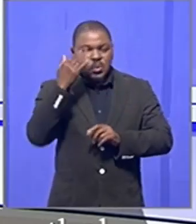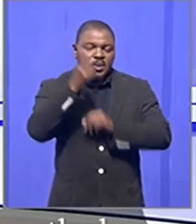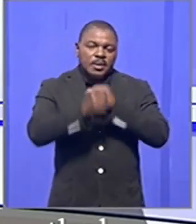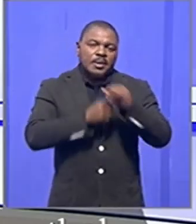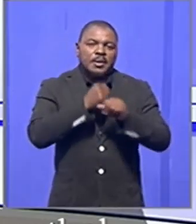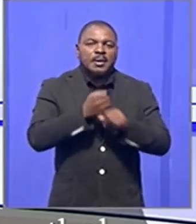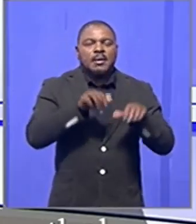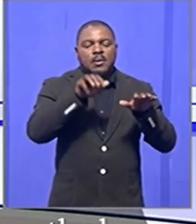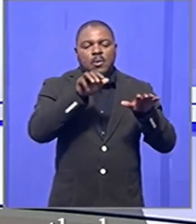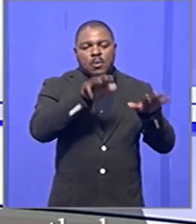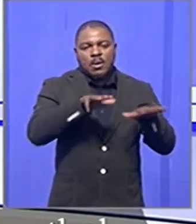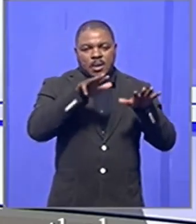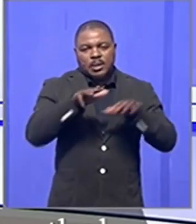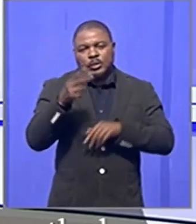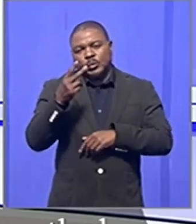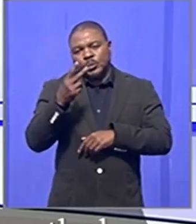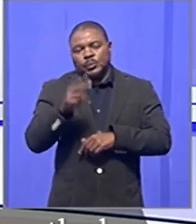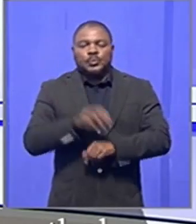1992.